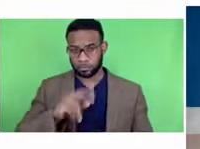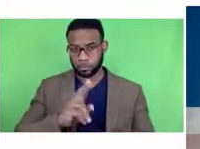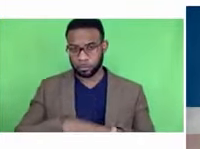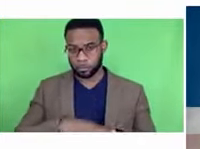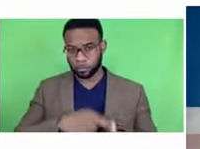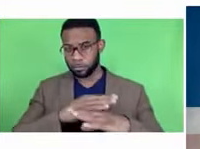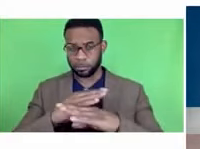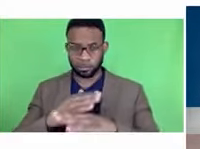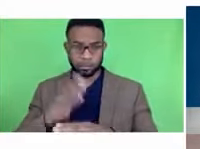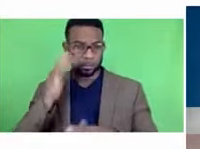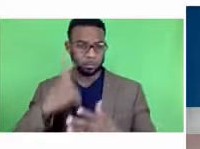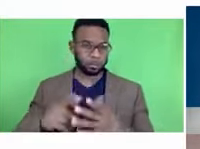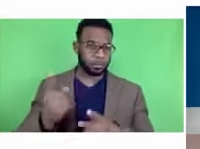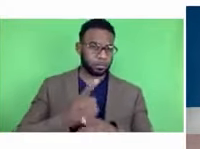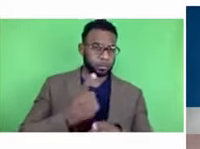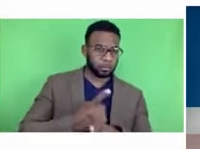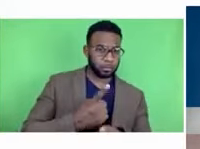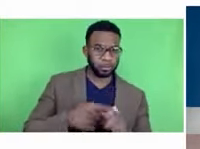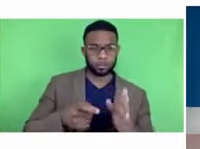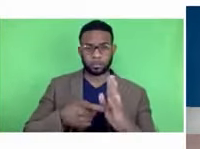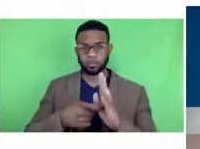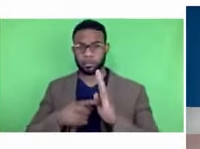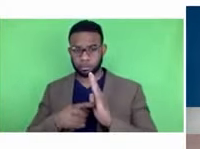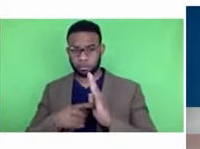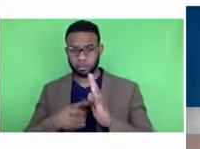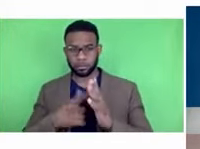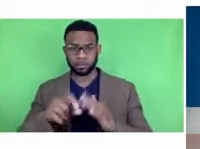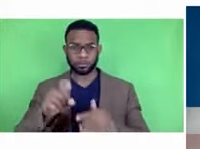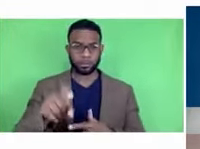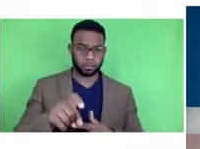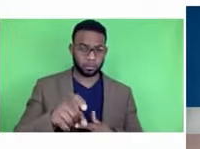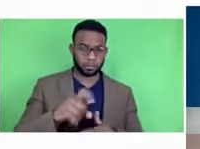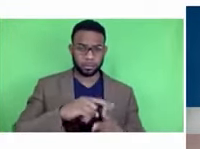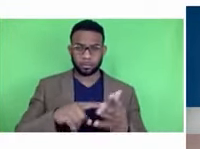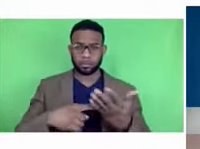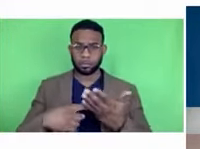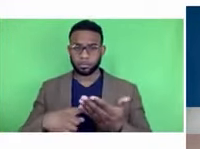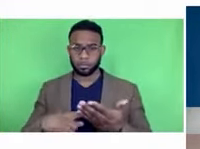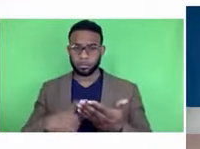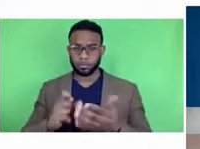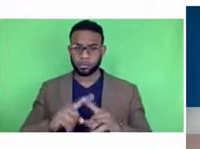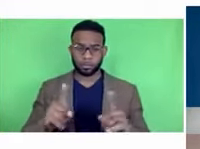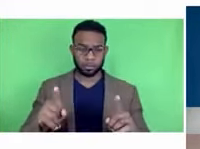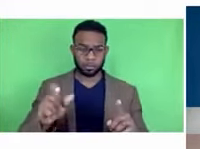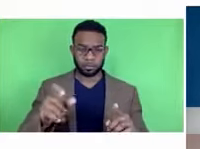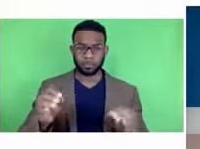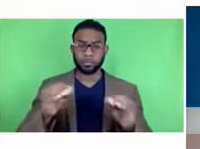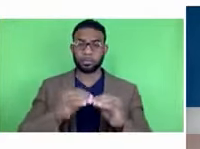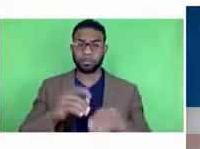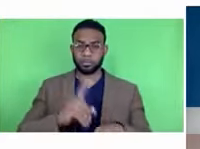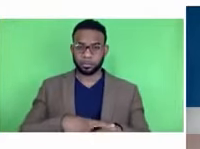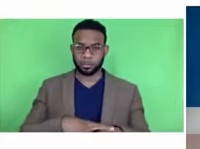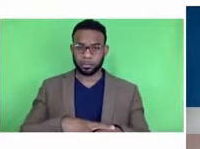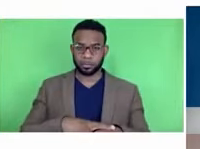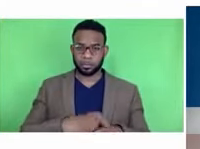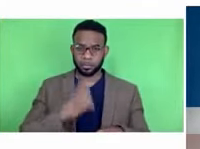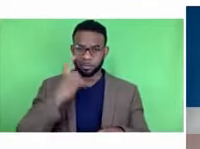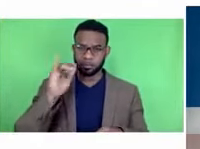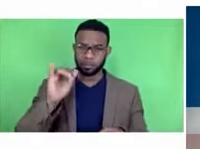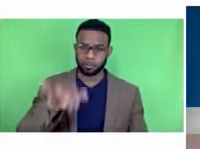Knowing what's appropriate, what's required, and what's needed, those are conversations that definitely need more time. And I think that's